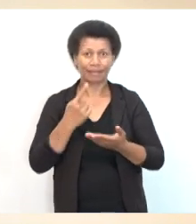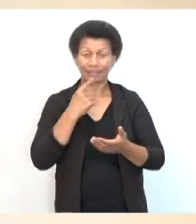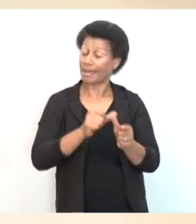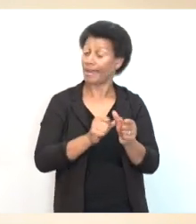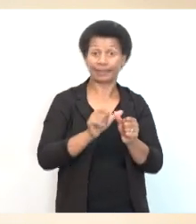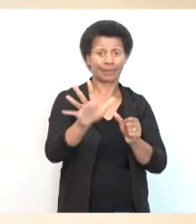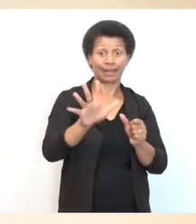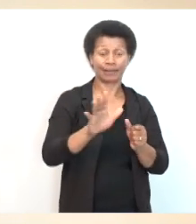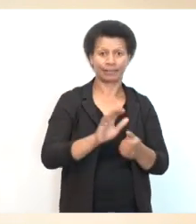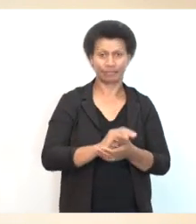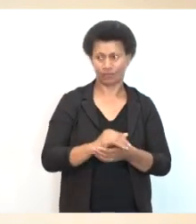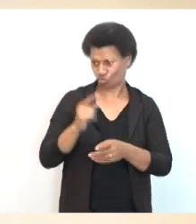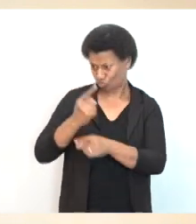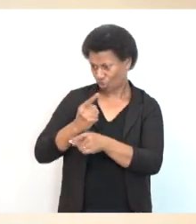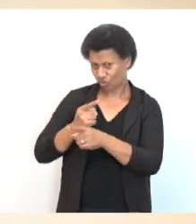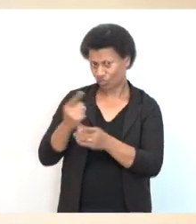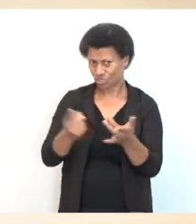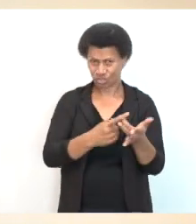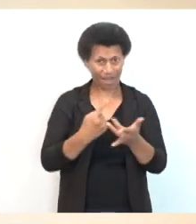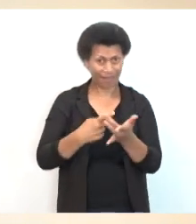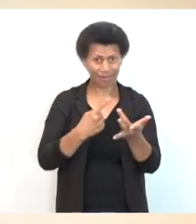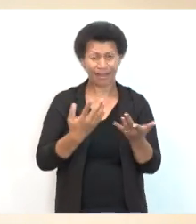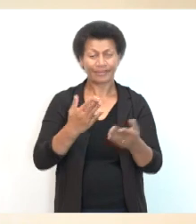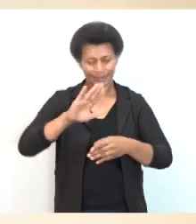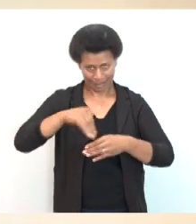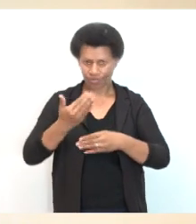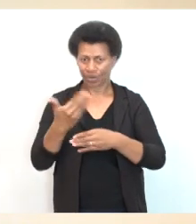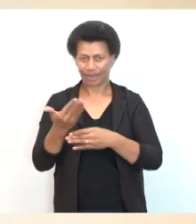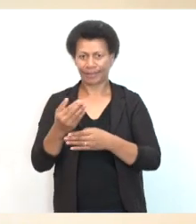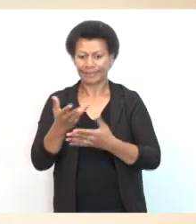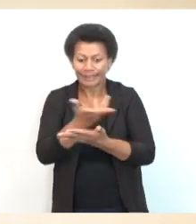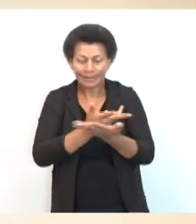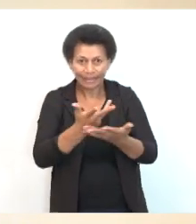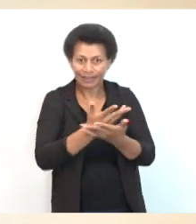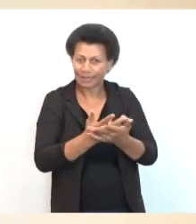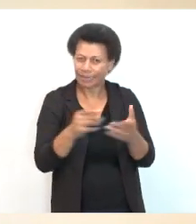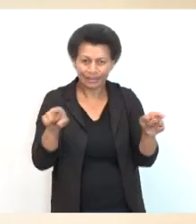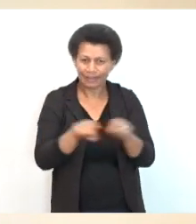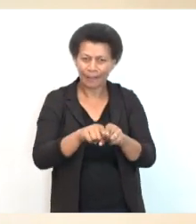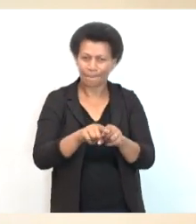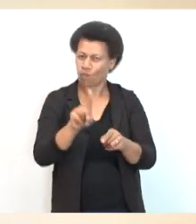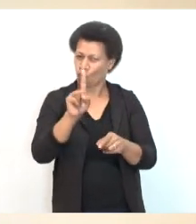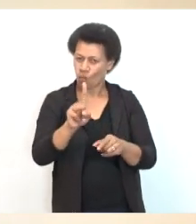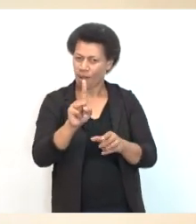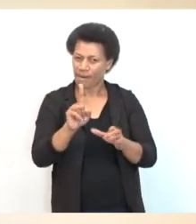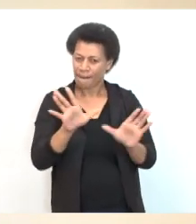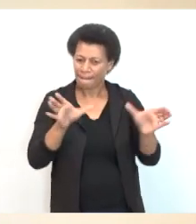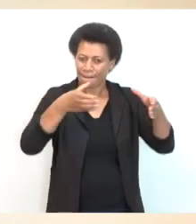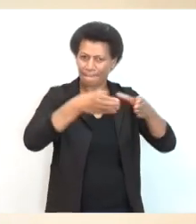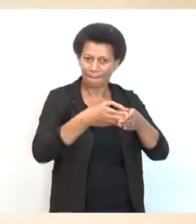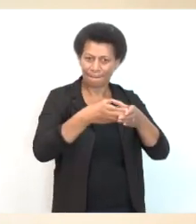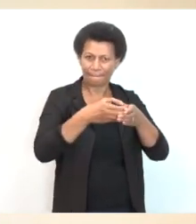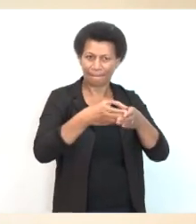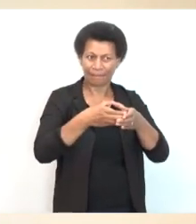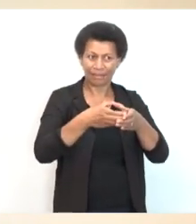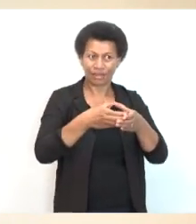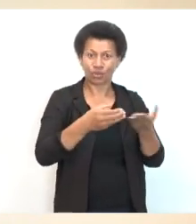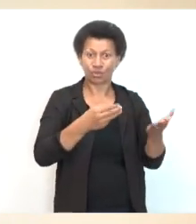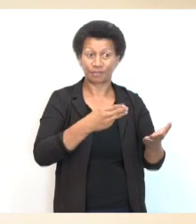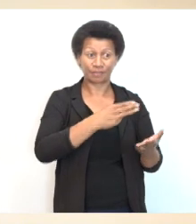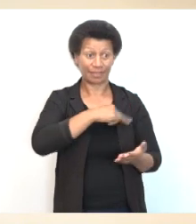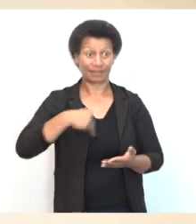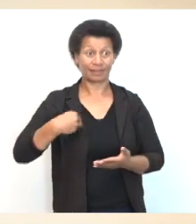Minister has extended that olive branch to the FijiFirst, and will continue to explore ways in the months and